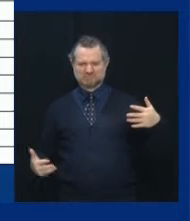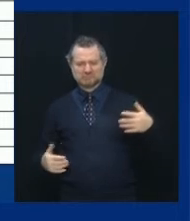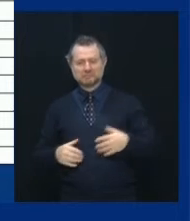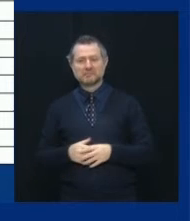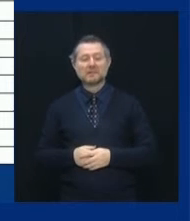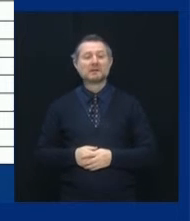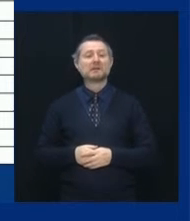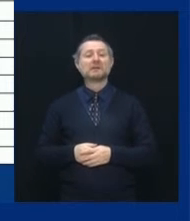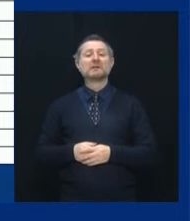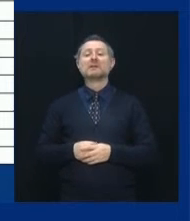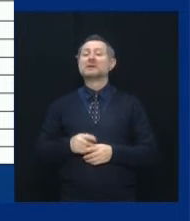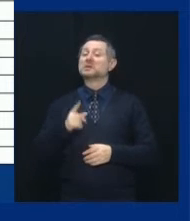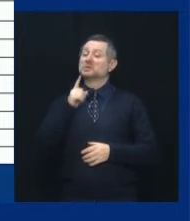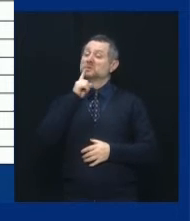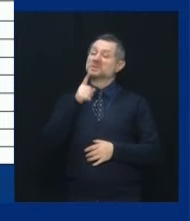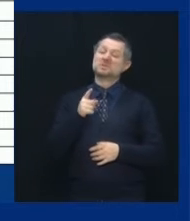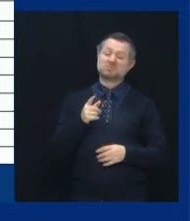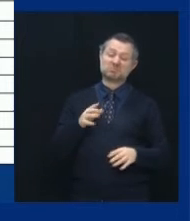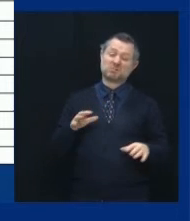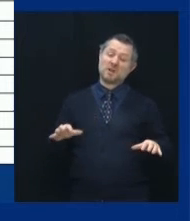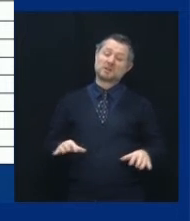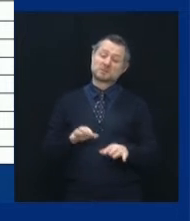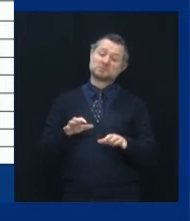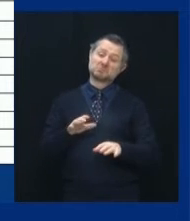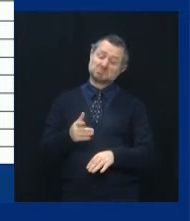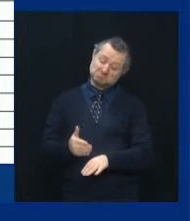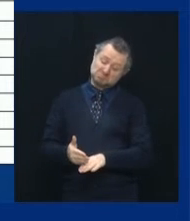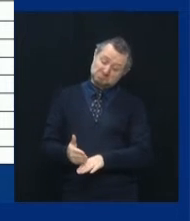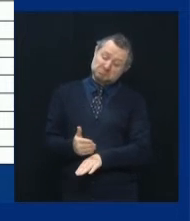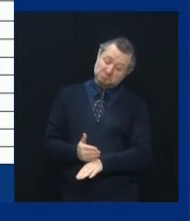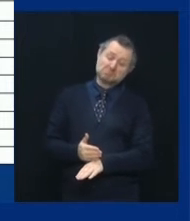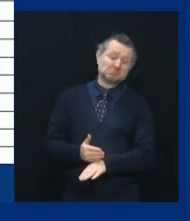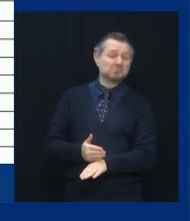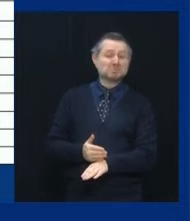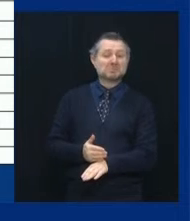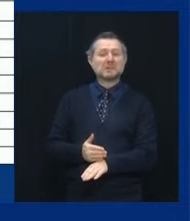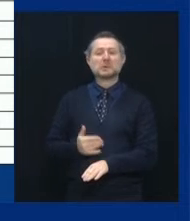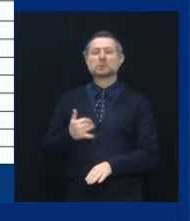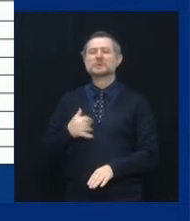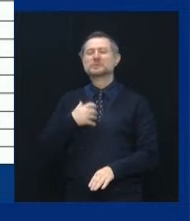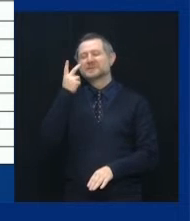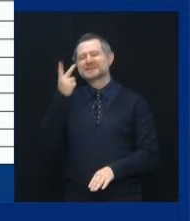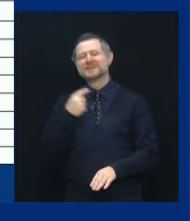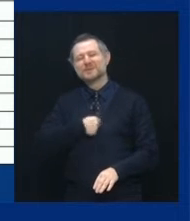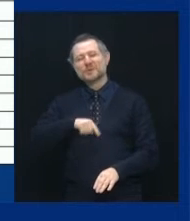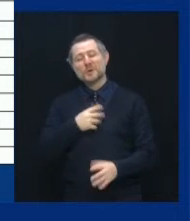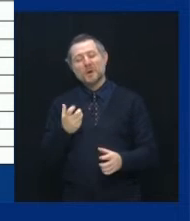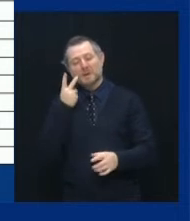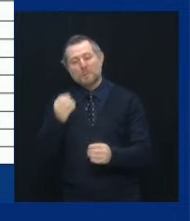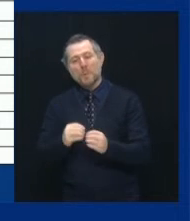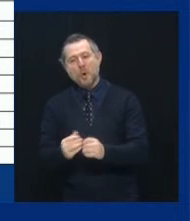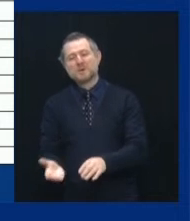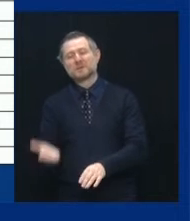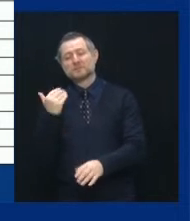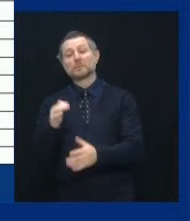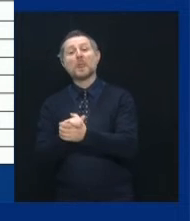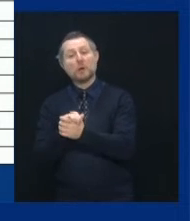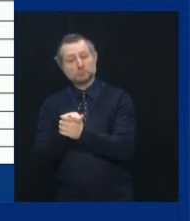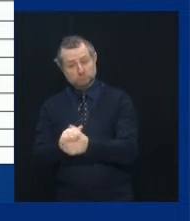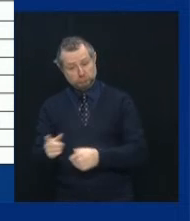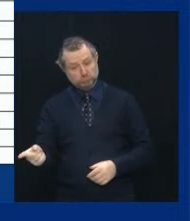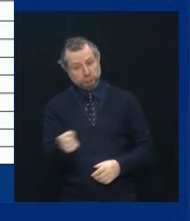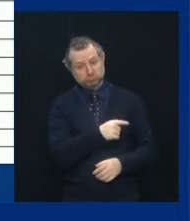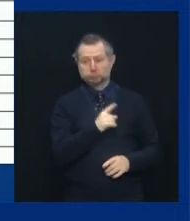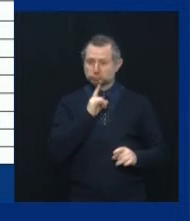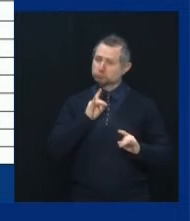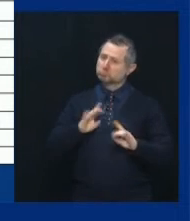Performance has increased. We want it to stay increased more. Congratulations to those that are doing well.